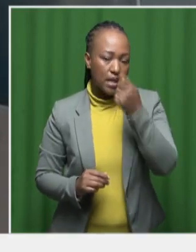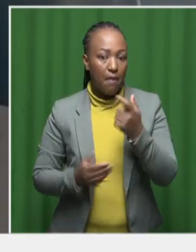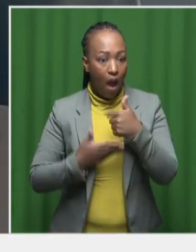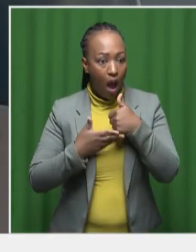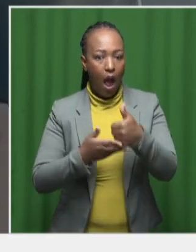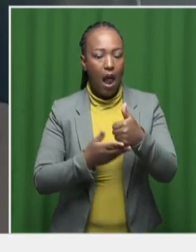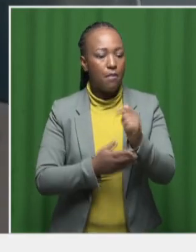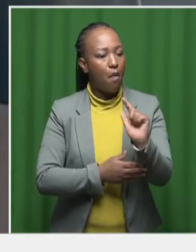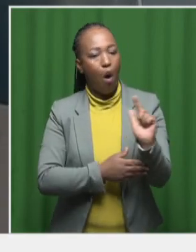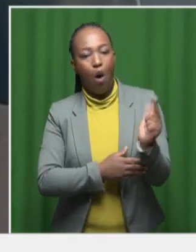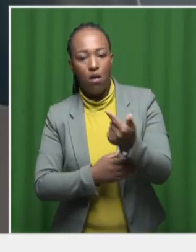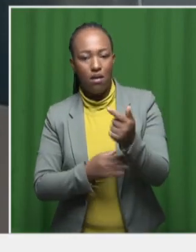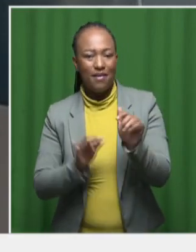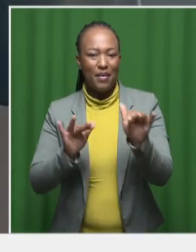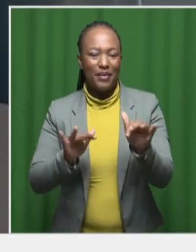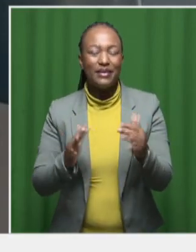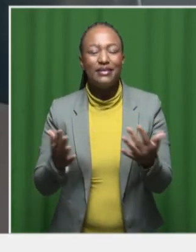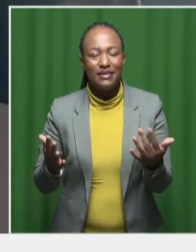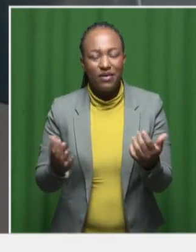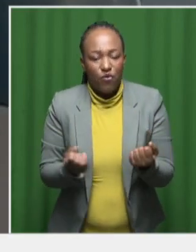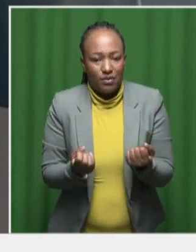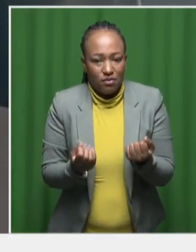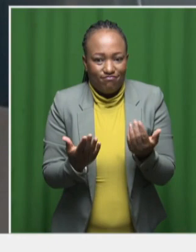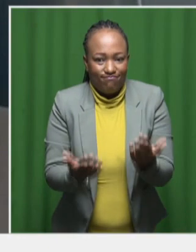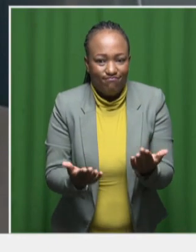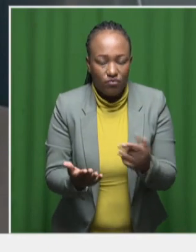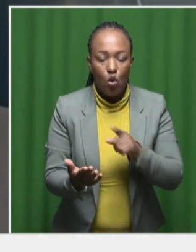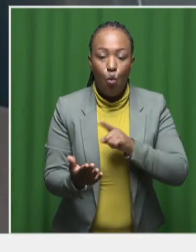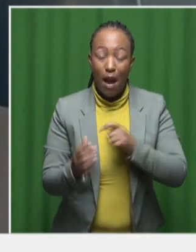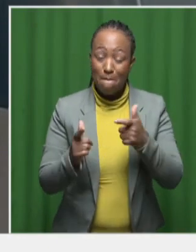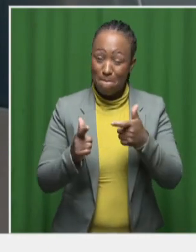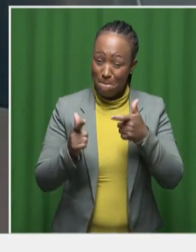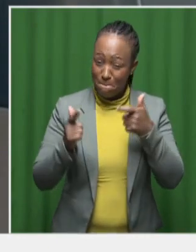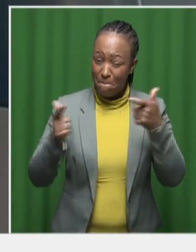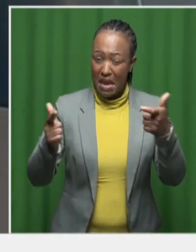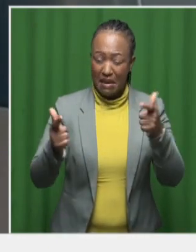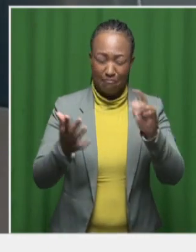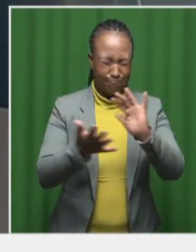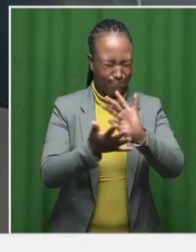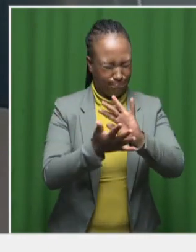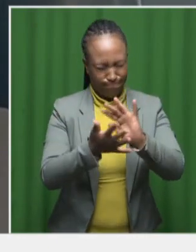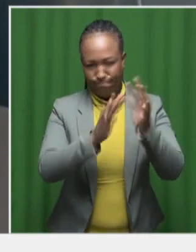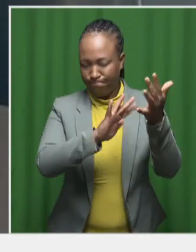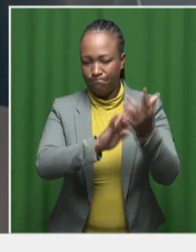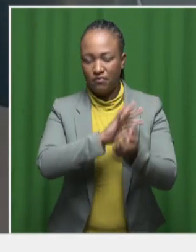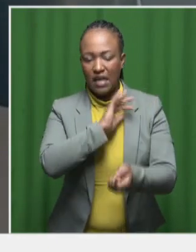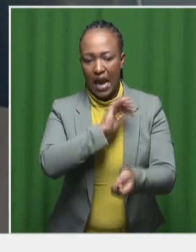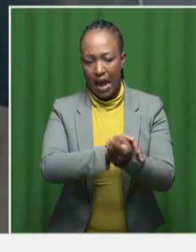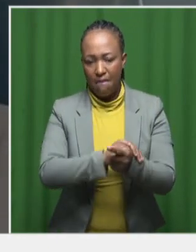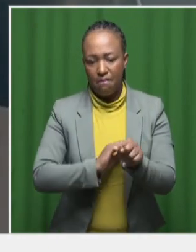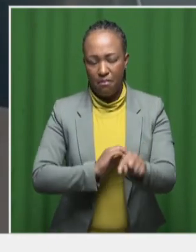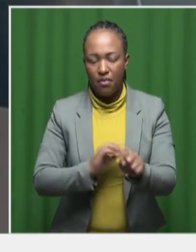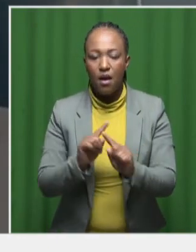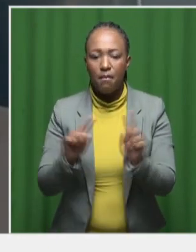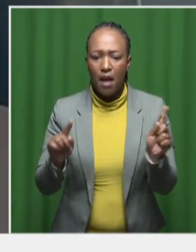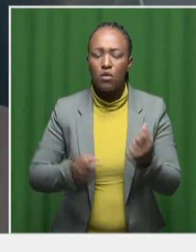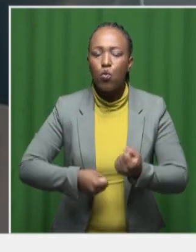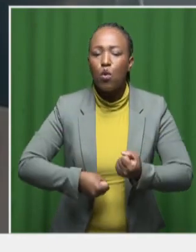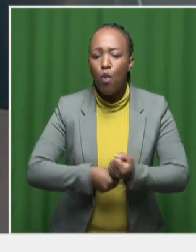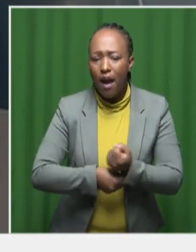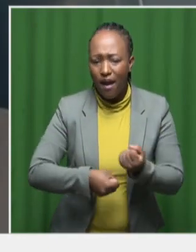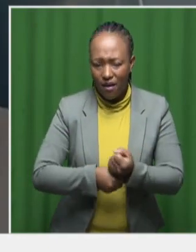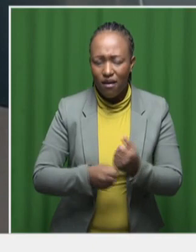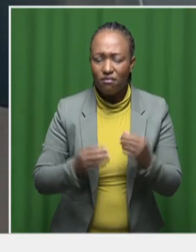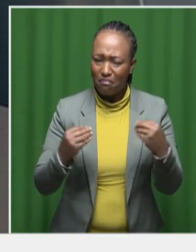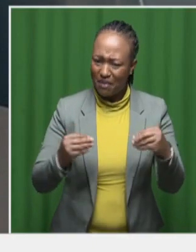can in terms of services because of the magnitude of damages that occurred in the city. But there is work in progress and